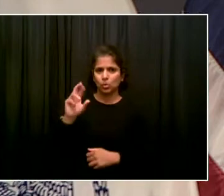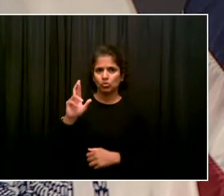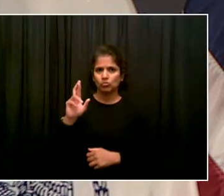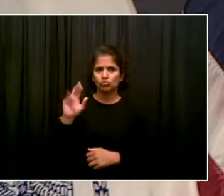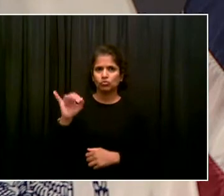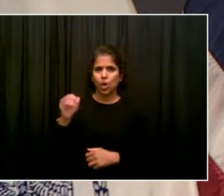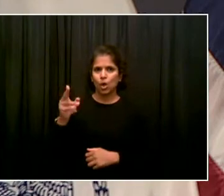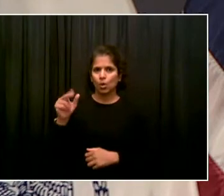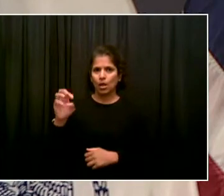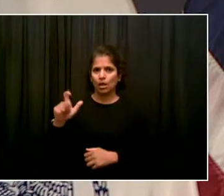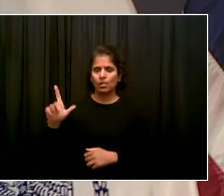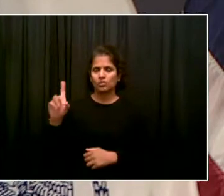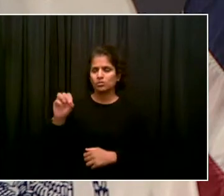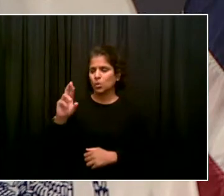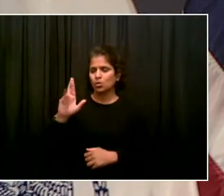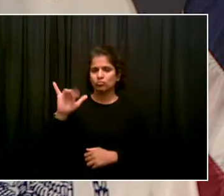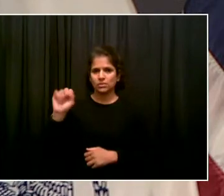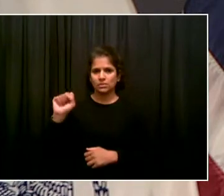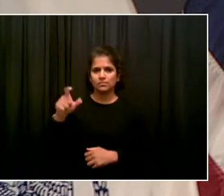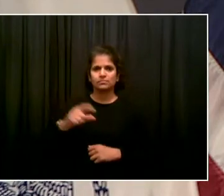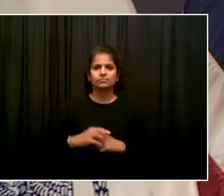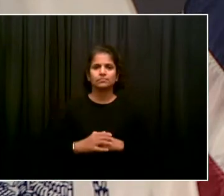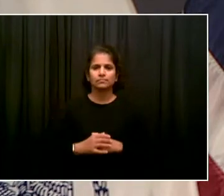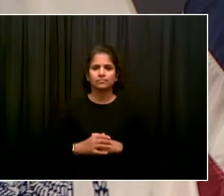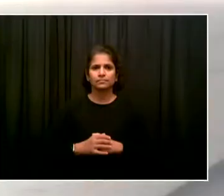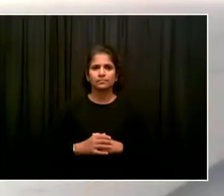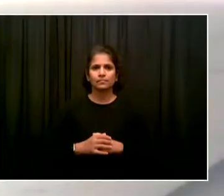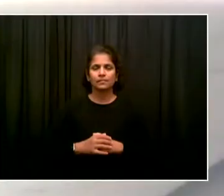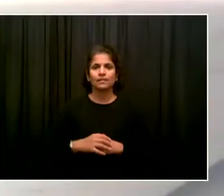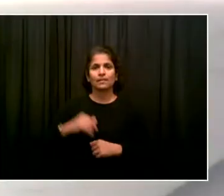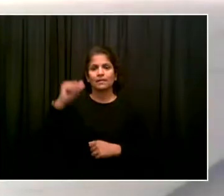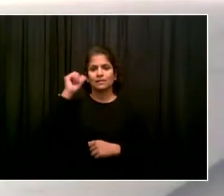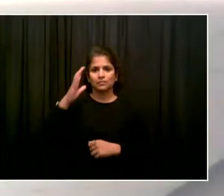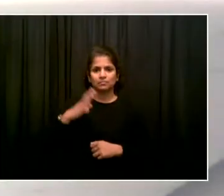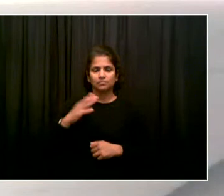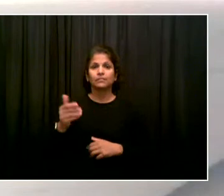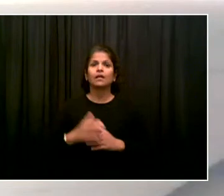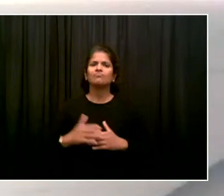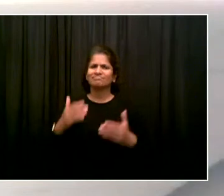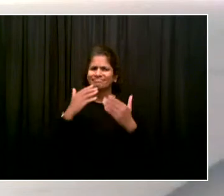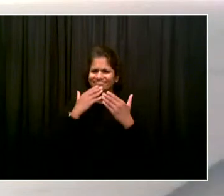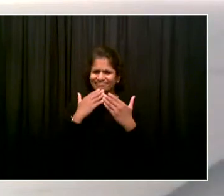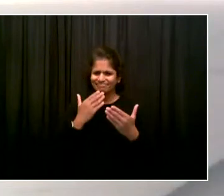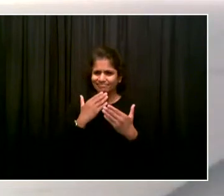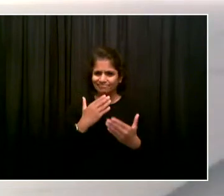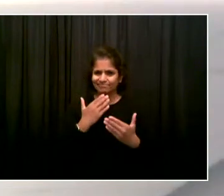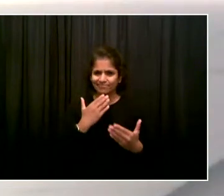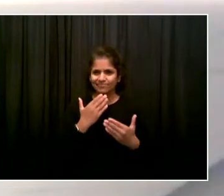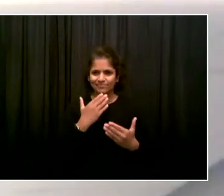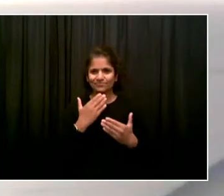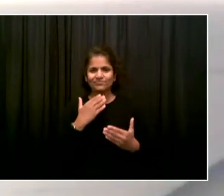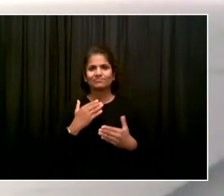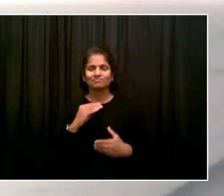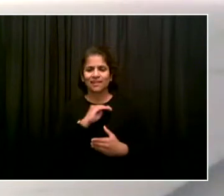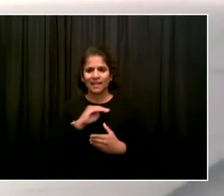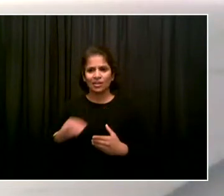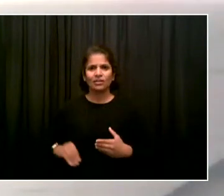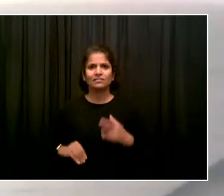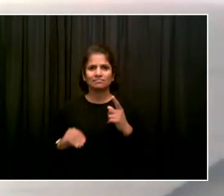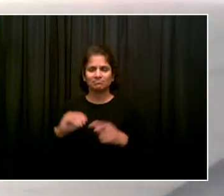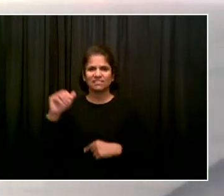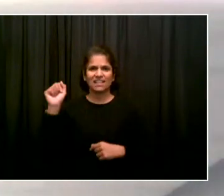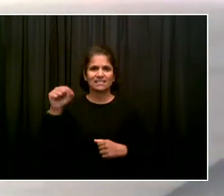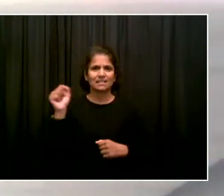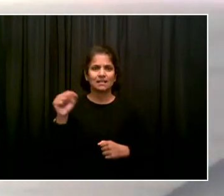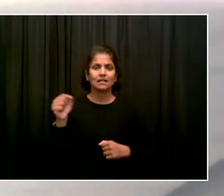Thank you, Mr. Mayor. Yes, certainly we have had an education first policy throughout the pandemic, and